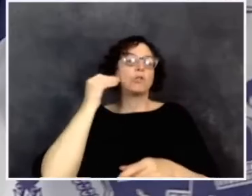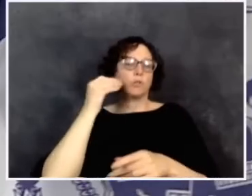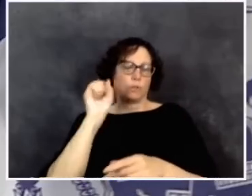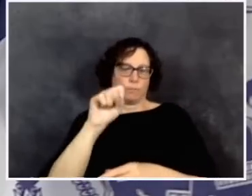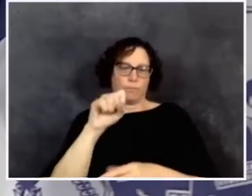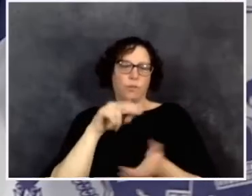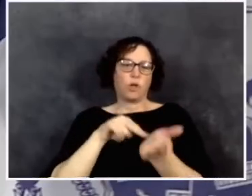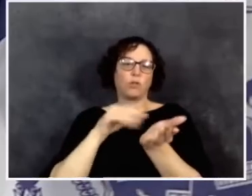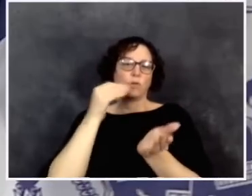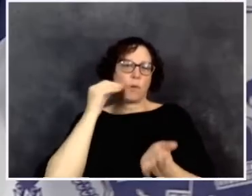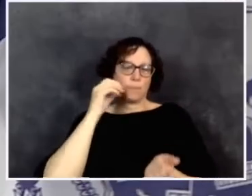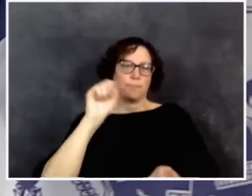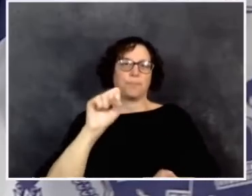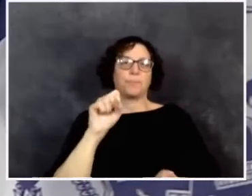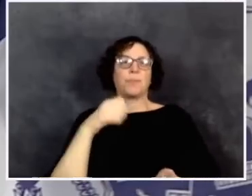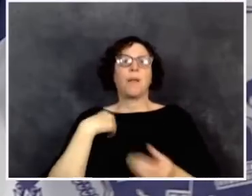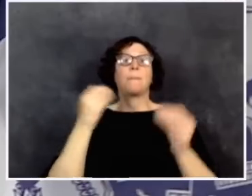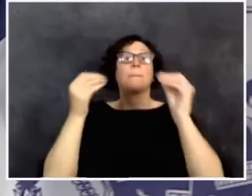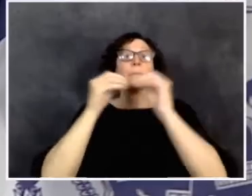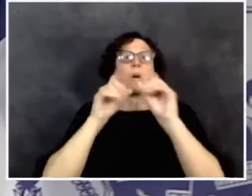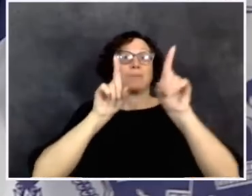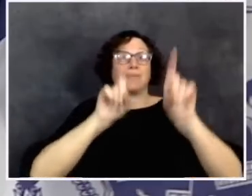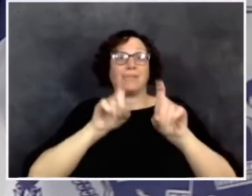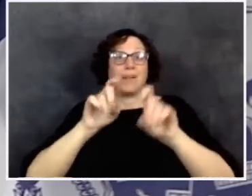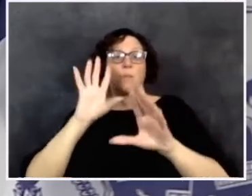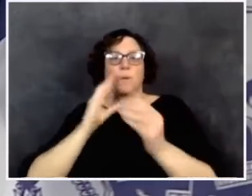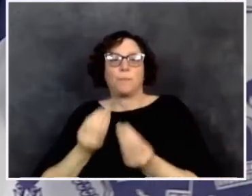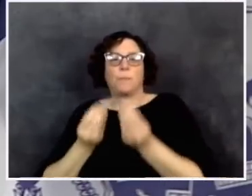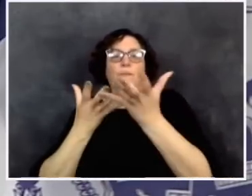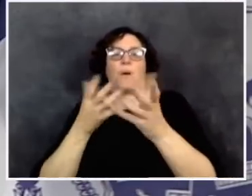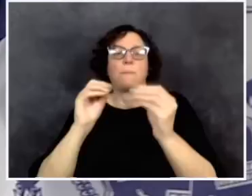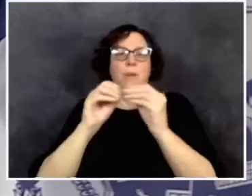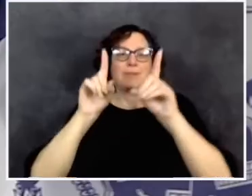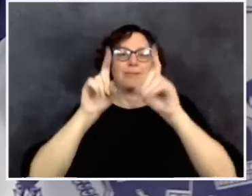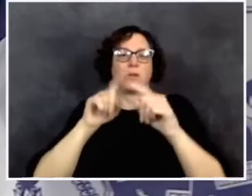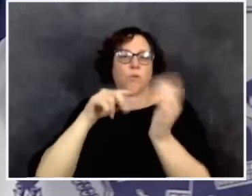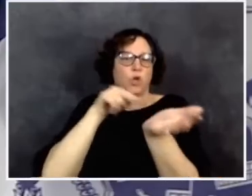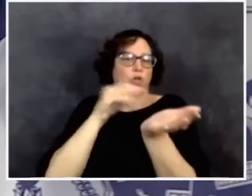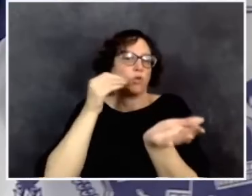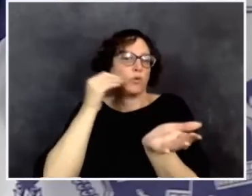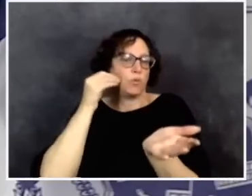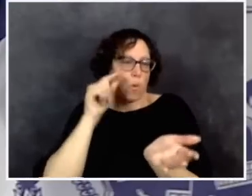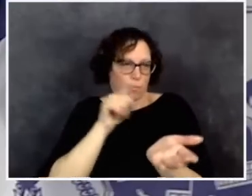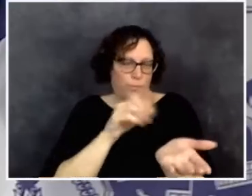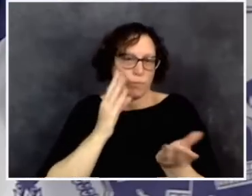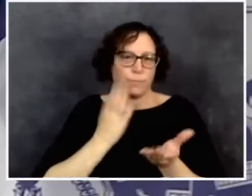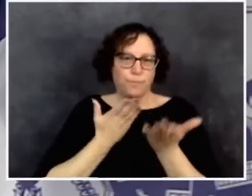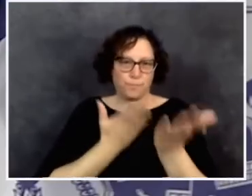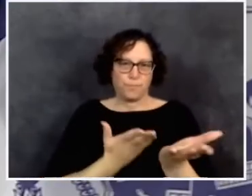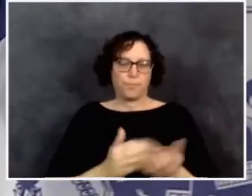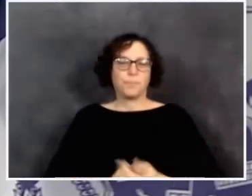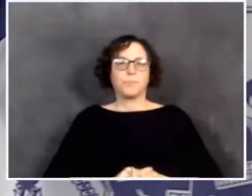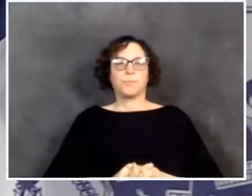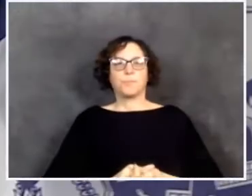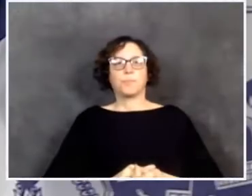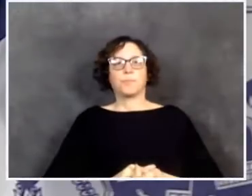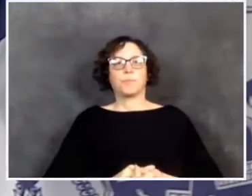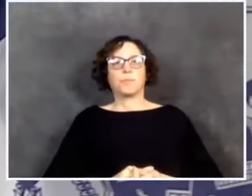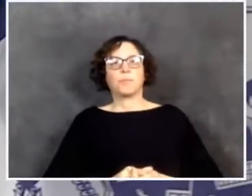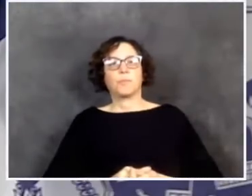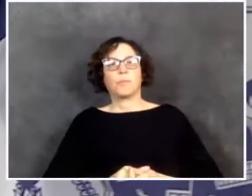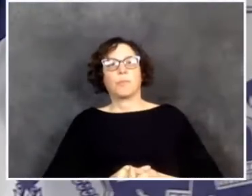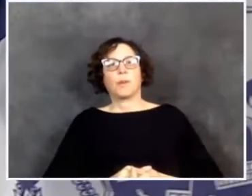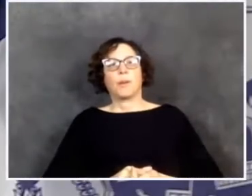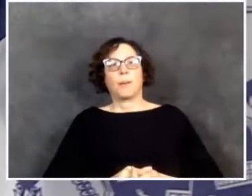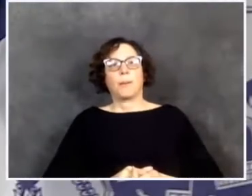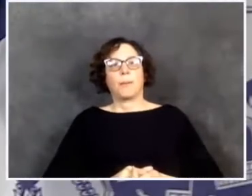details on that as we get to that point. Next question is Kathleen from Patch. Hi, Mr. Mayor